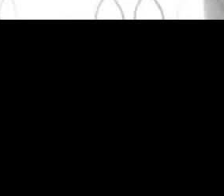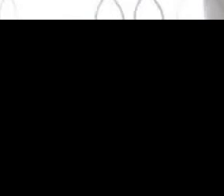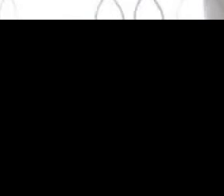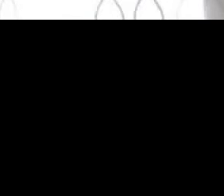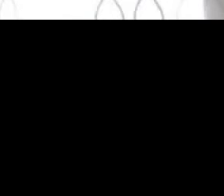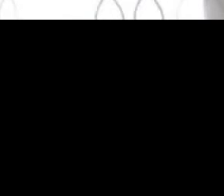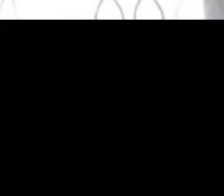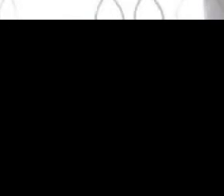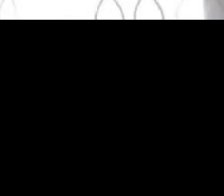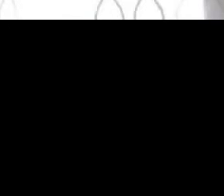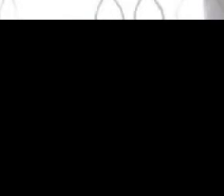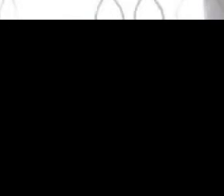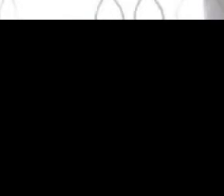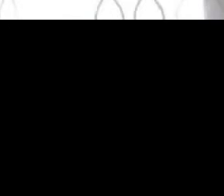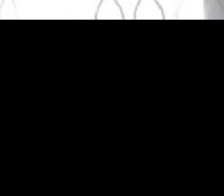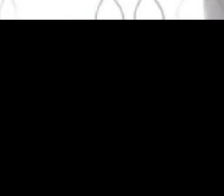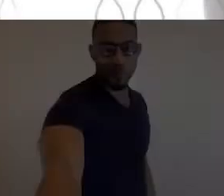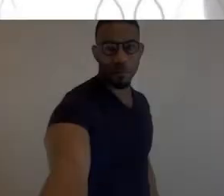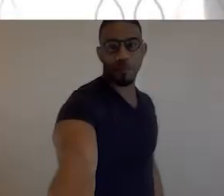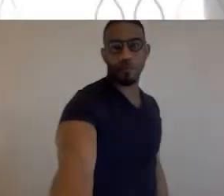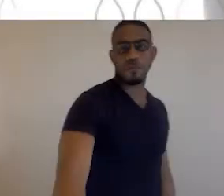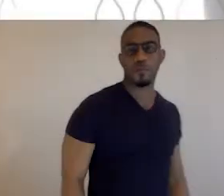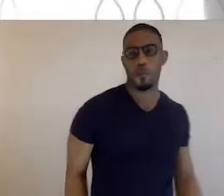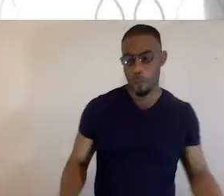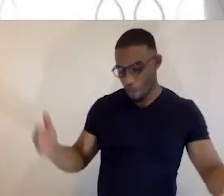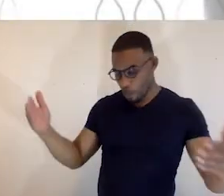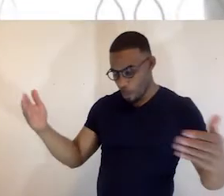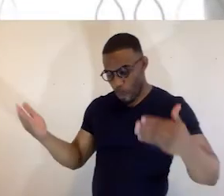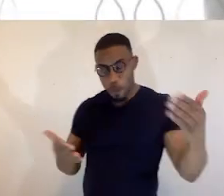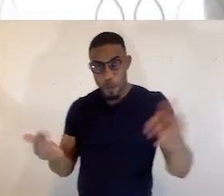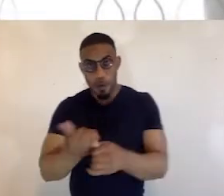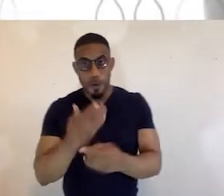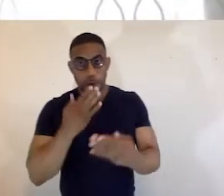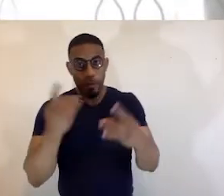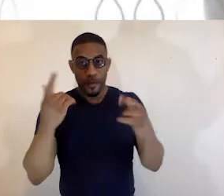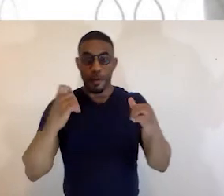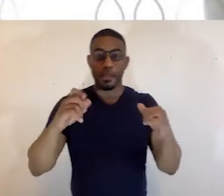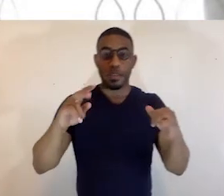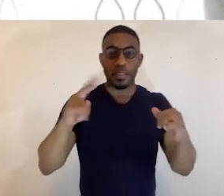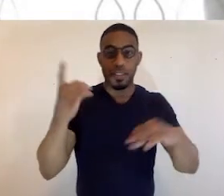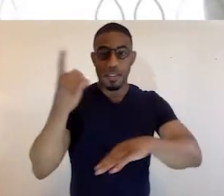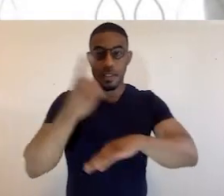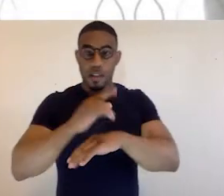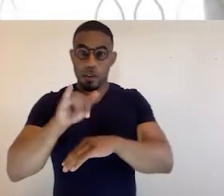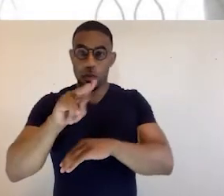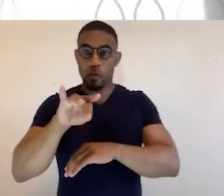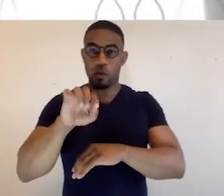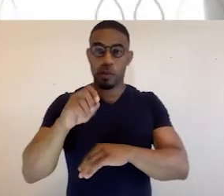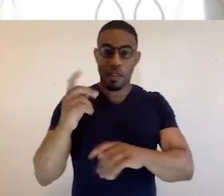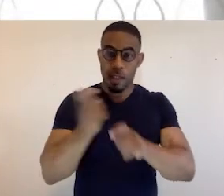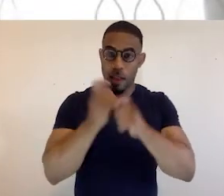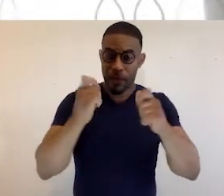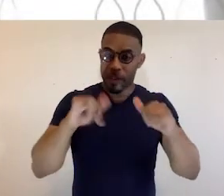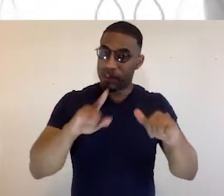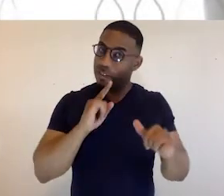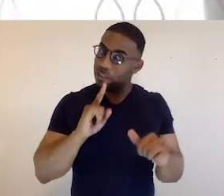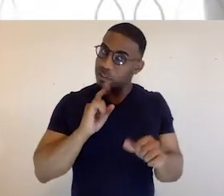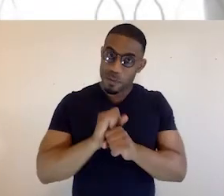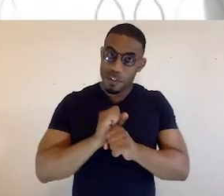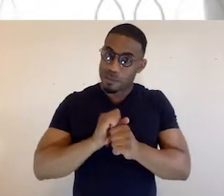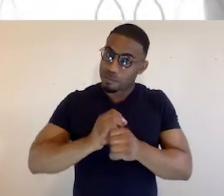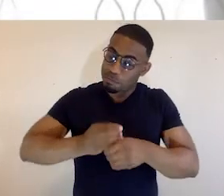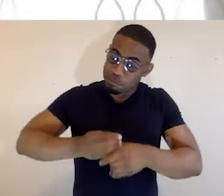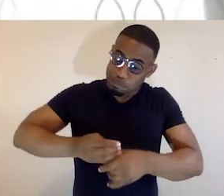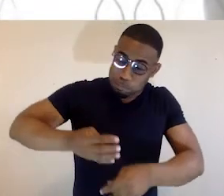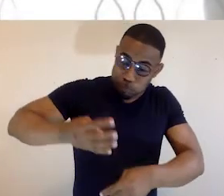Welcome, everyone, and thank you for coming to our second day of the Juneteenth conference. This is a pretty loaded